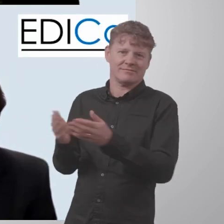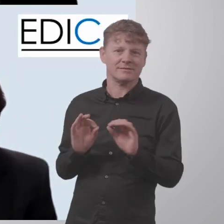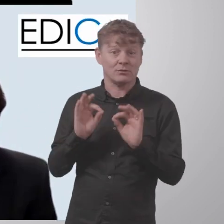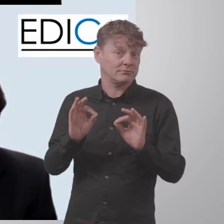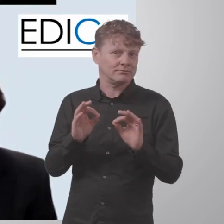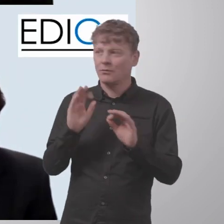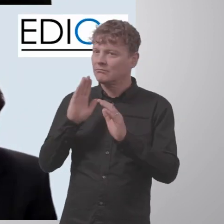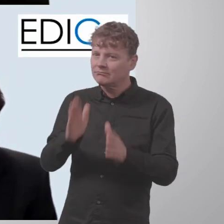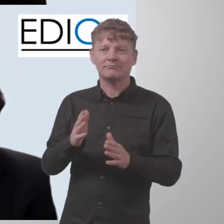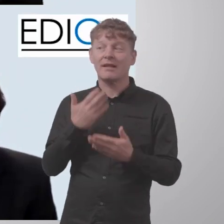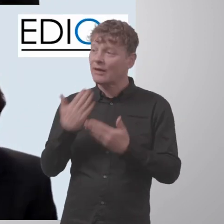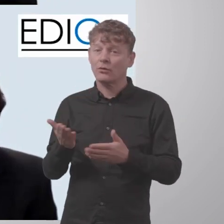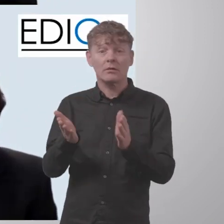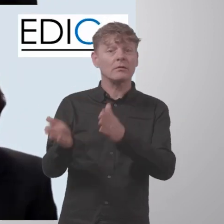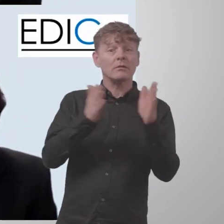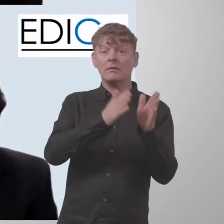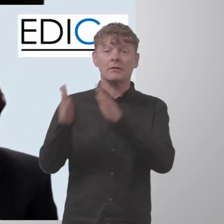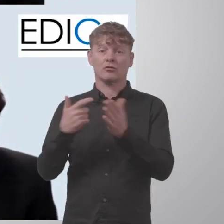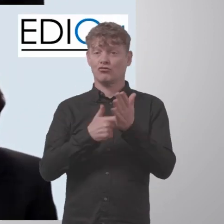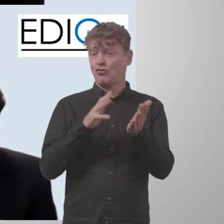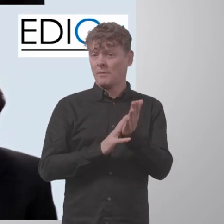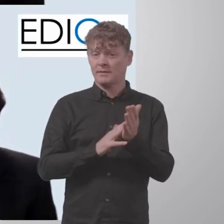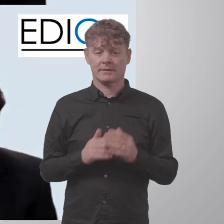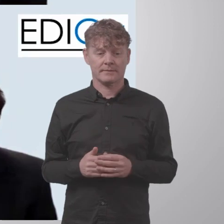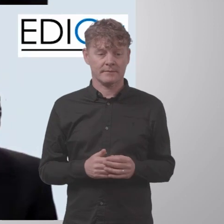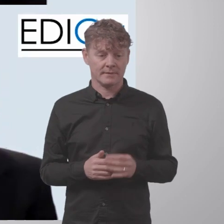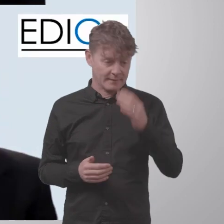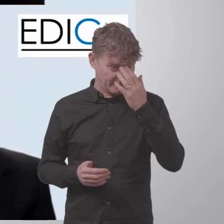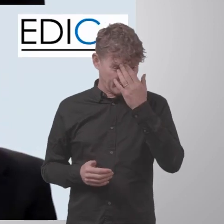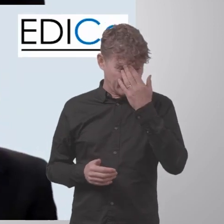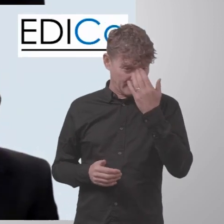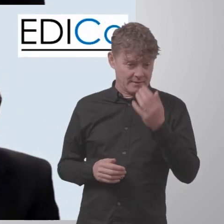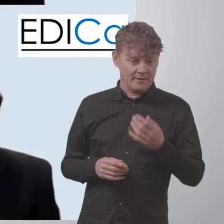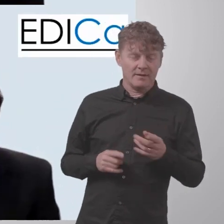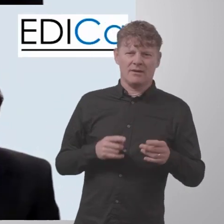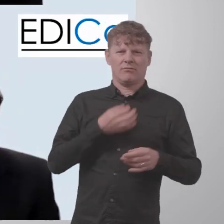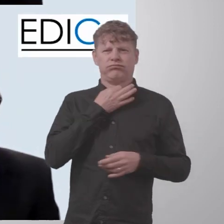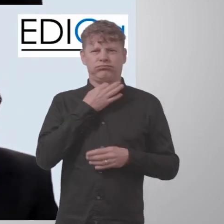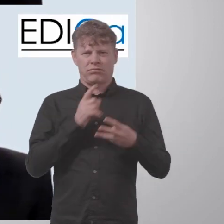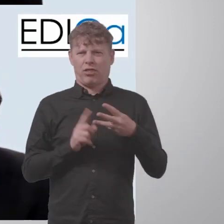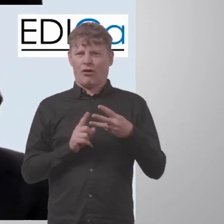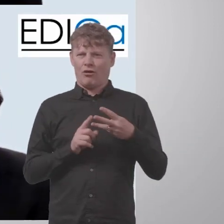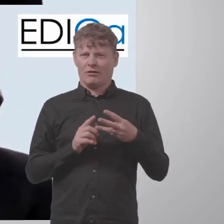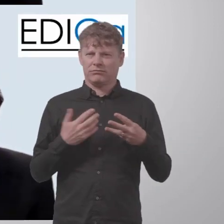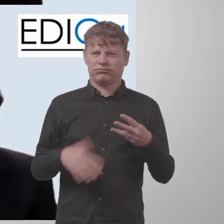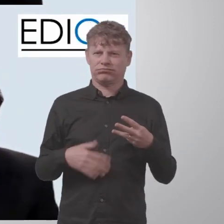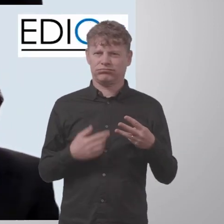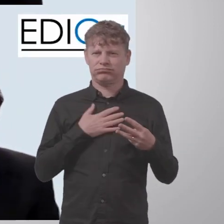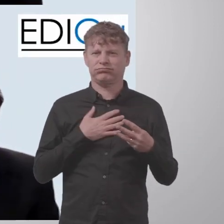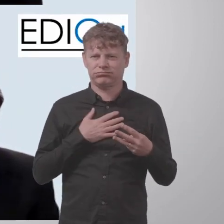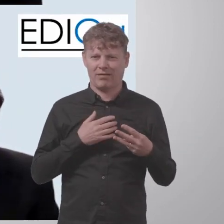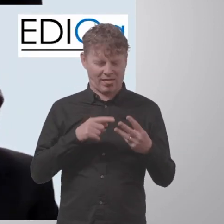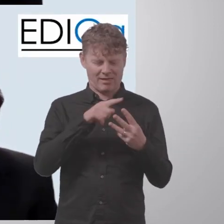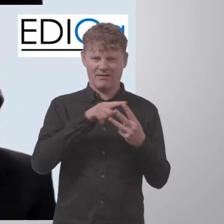Robert? There's a level of jeopardy in going third because these are very compelling stories. I guess I